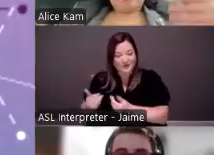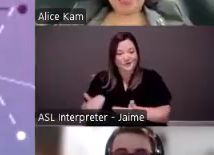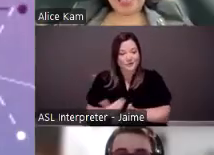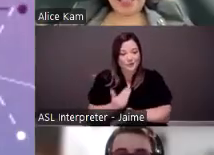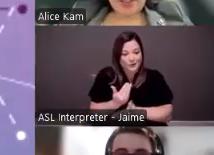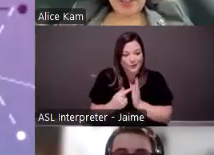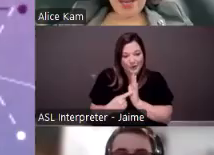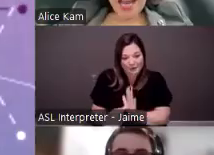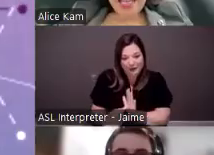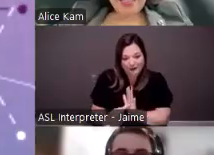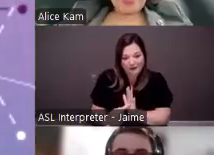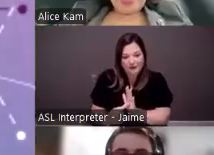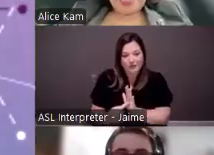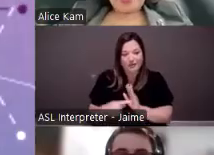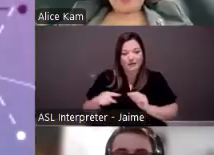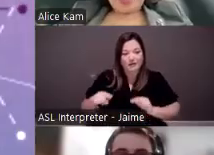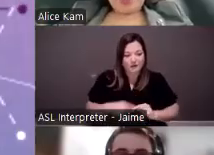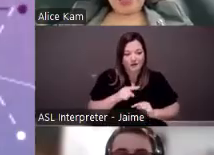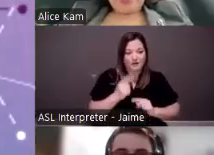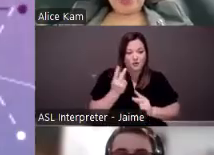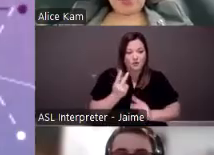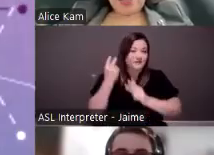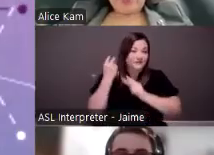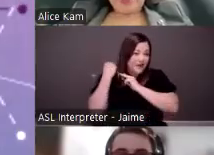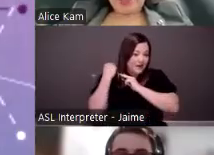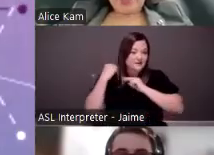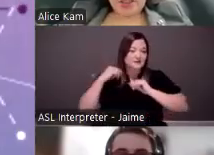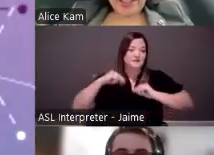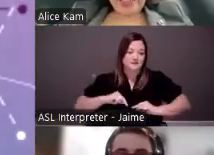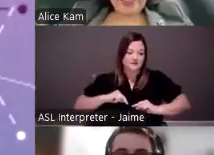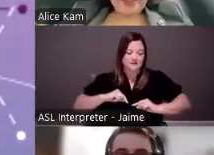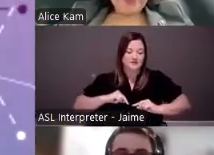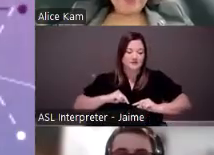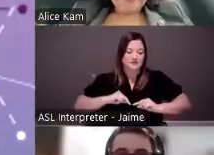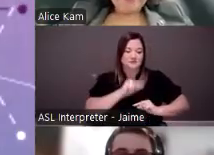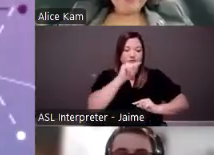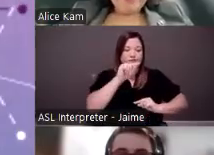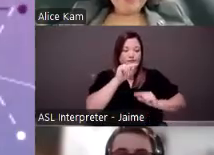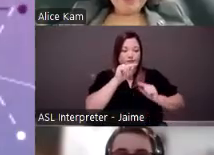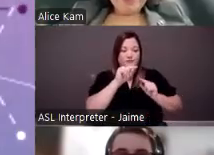and reflecting to the past, and subsequently we drive for new learning.